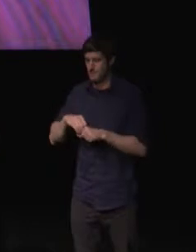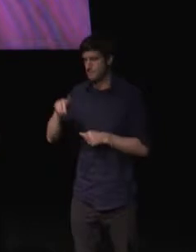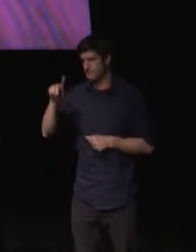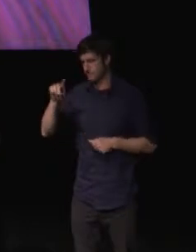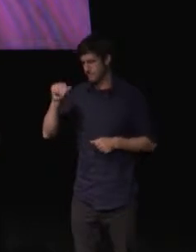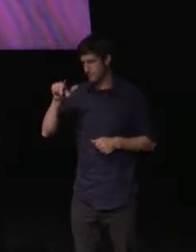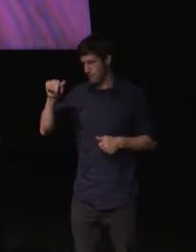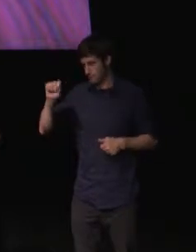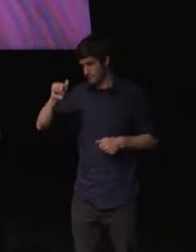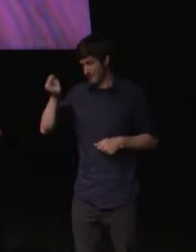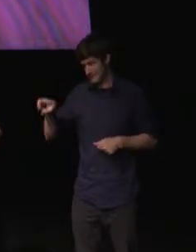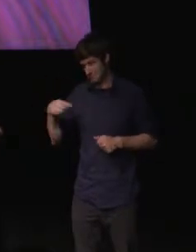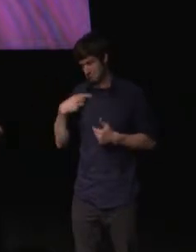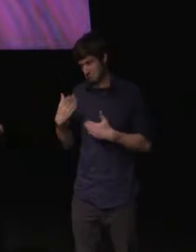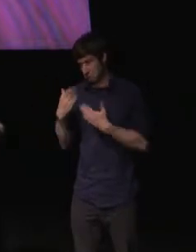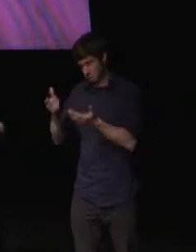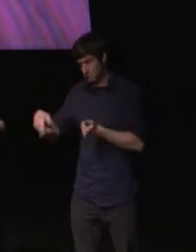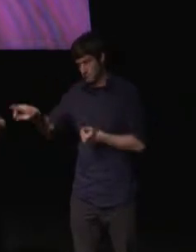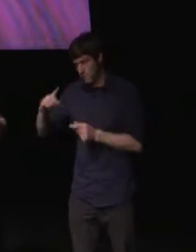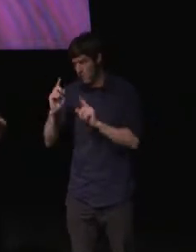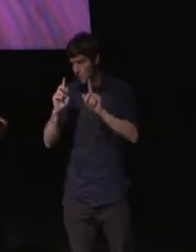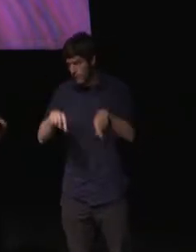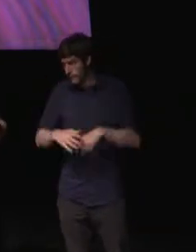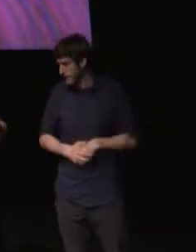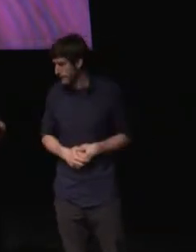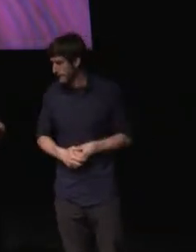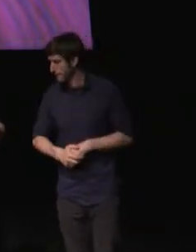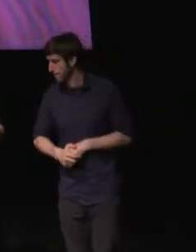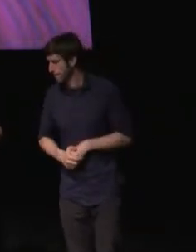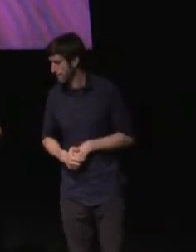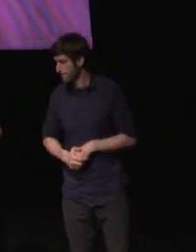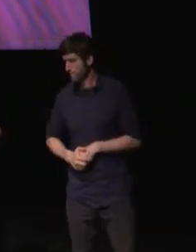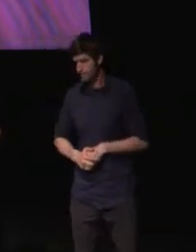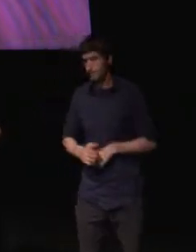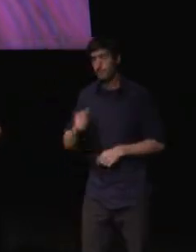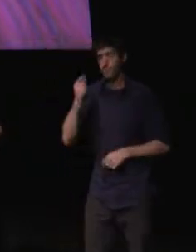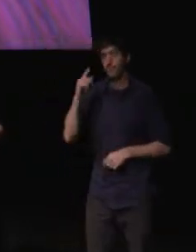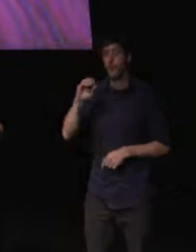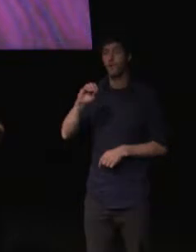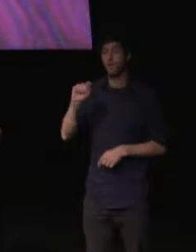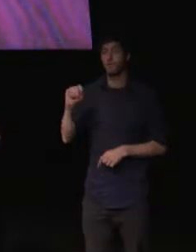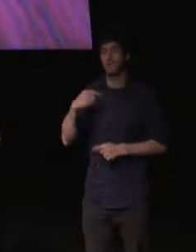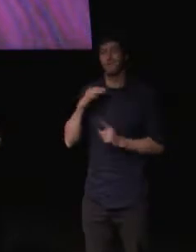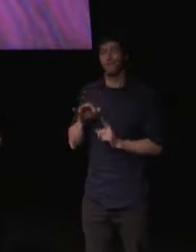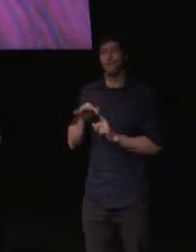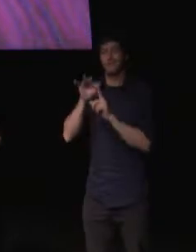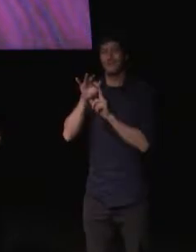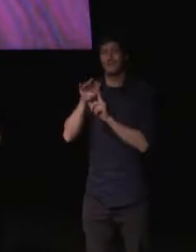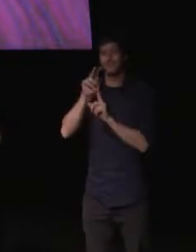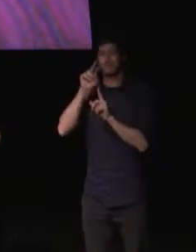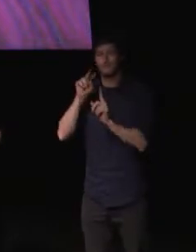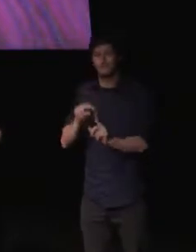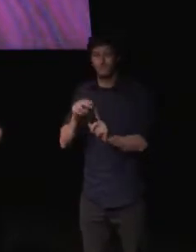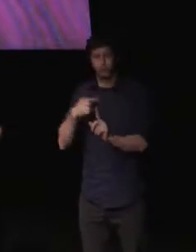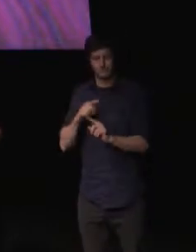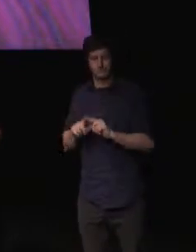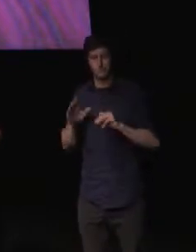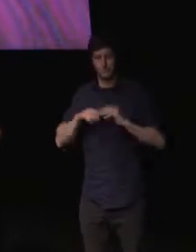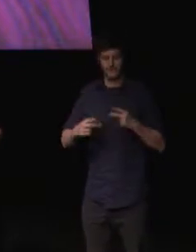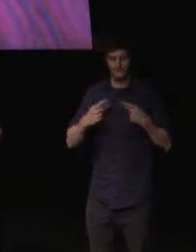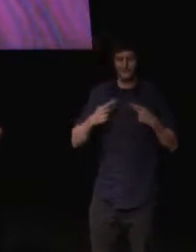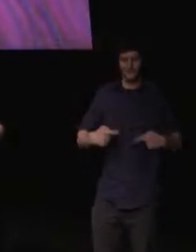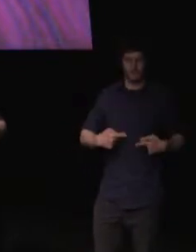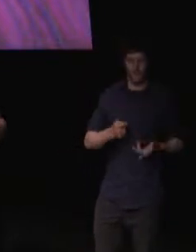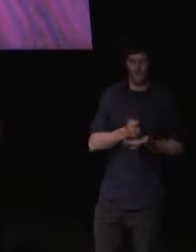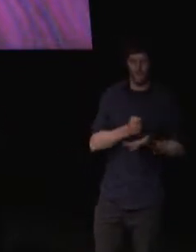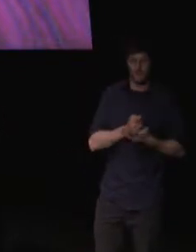to. Occupational therapists have a very unique perspective on therapy itself. We differ from physical therapists because as physical